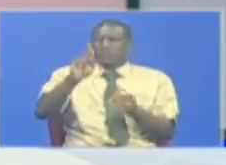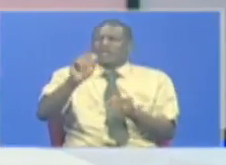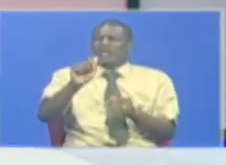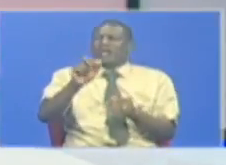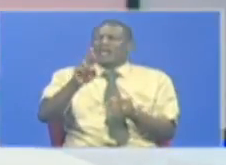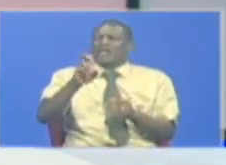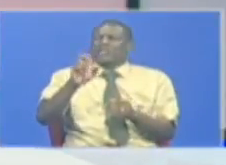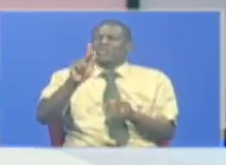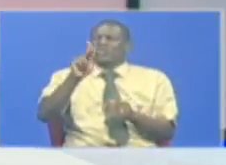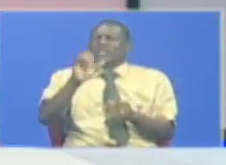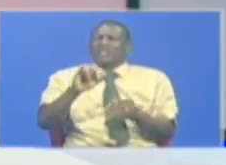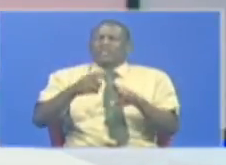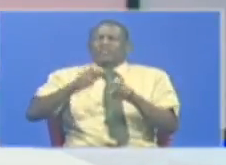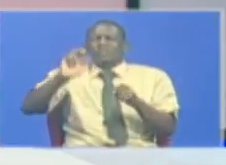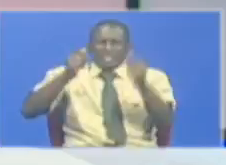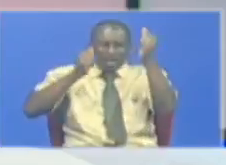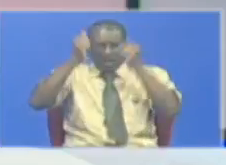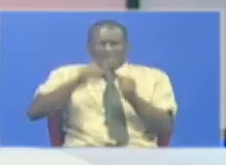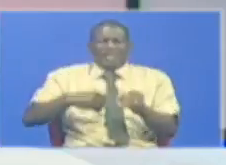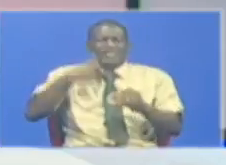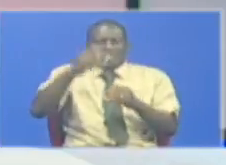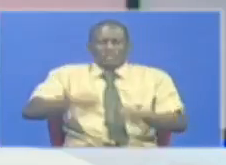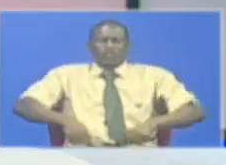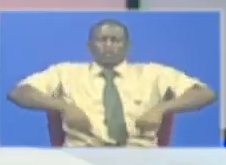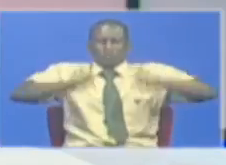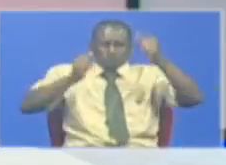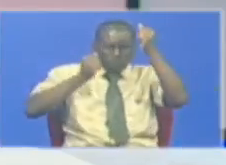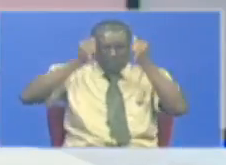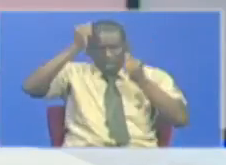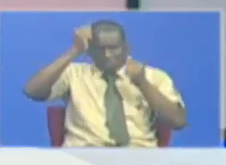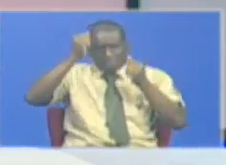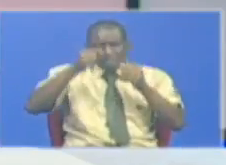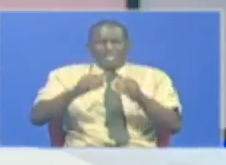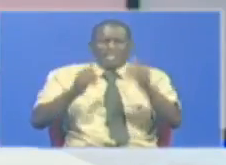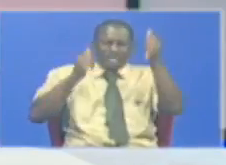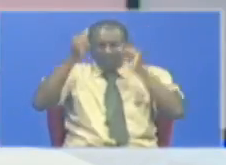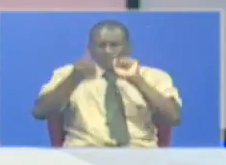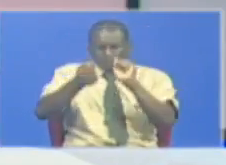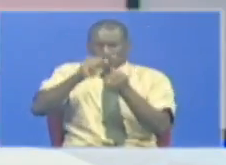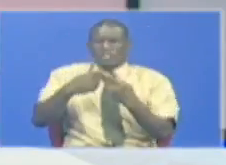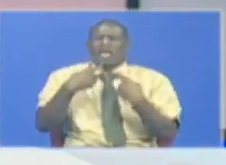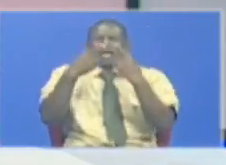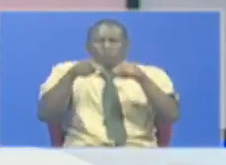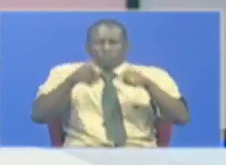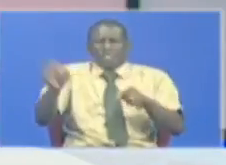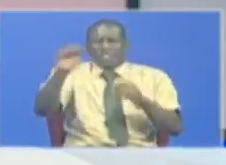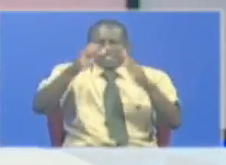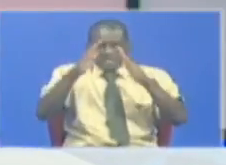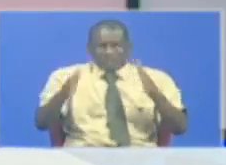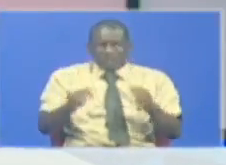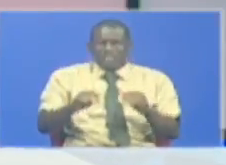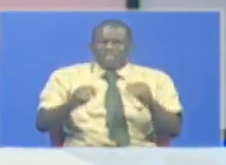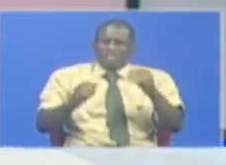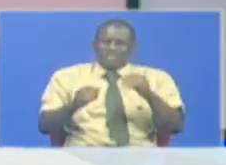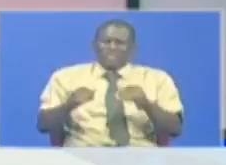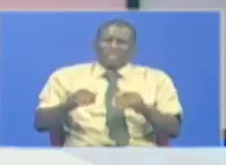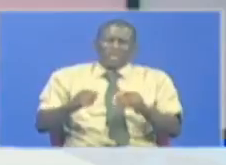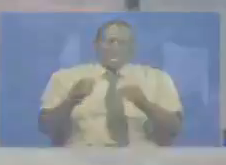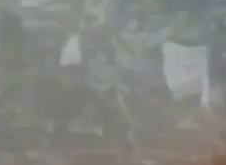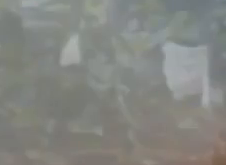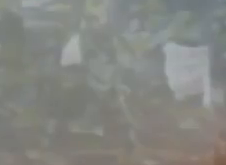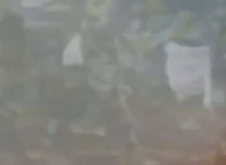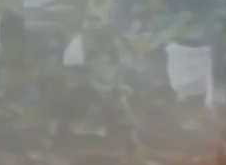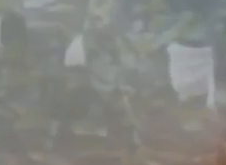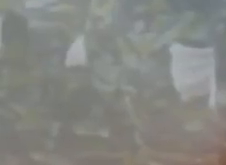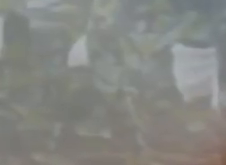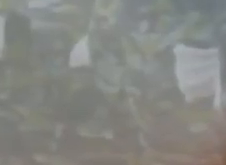Army as the next Chief of Defense Forces in military changes announced today at State House. General Kibochi, who was until today's